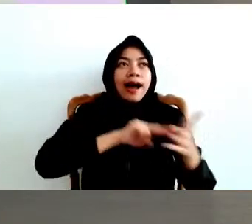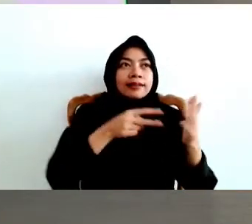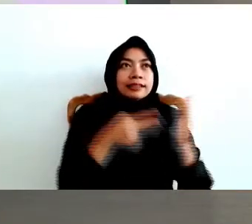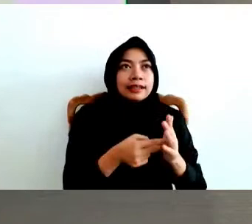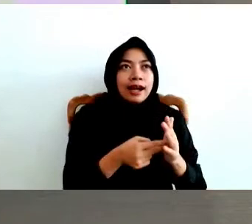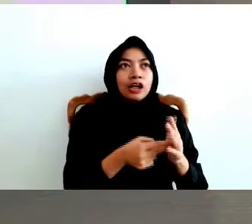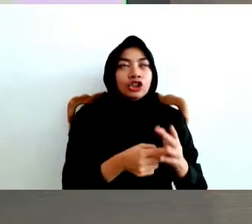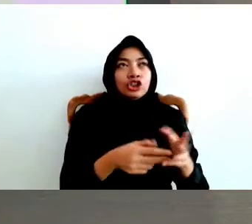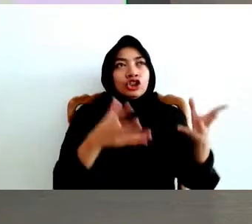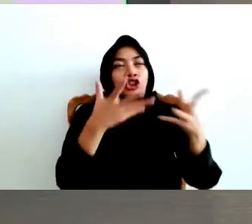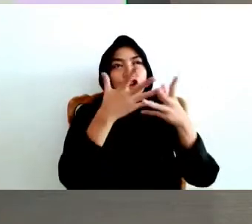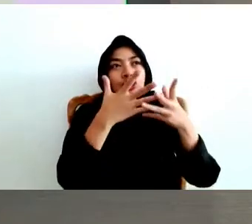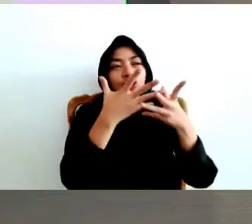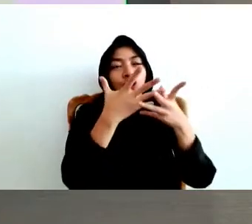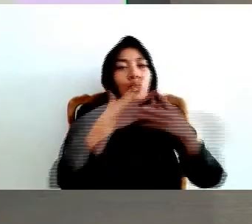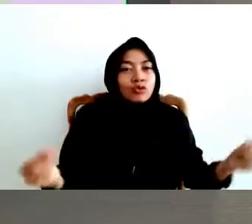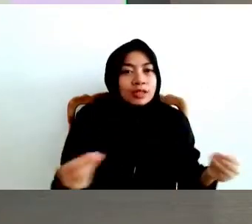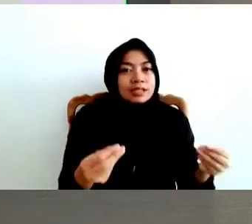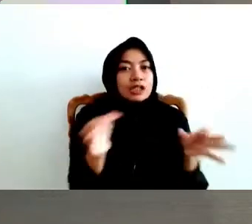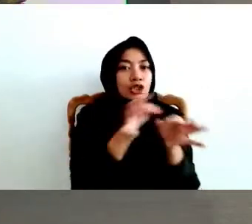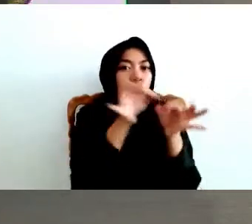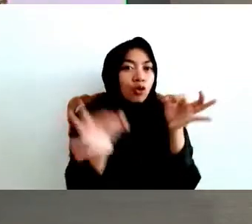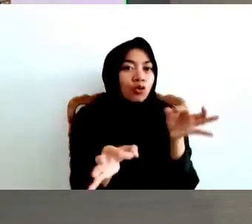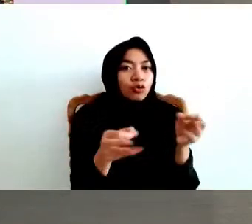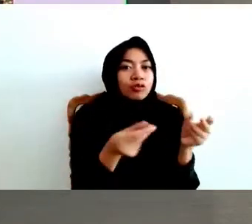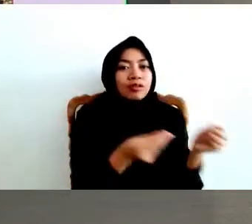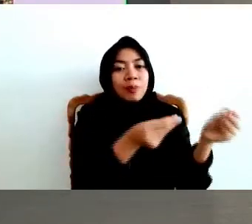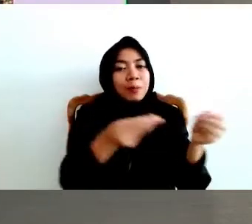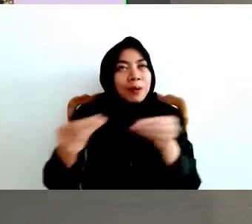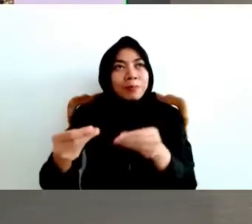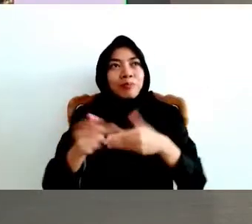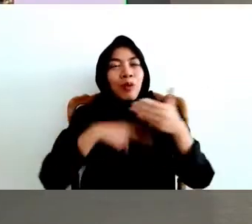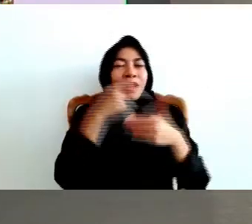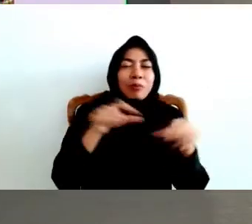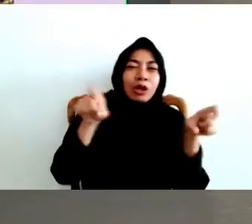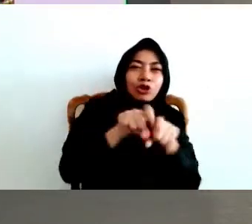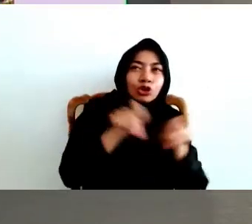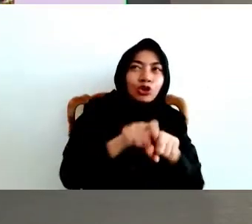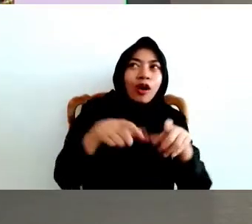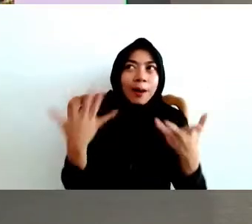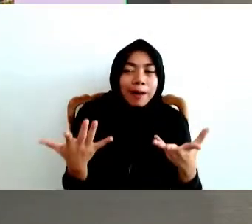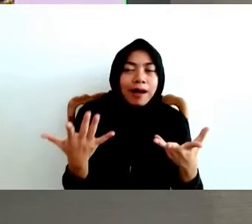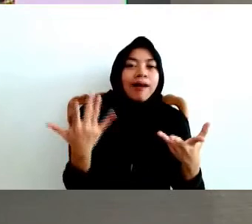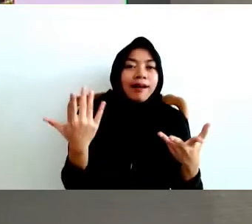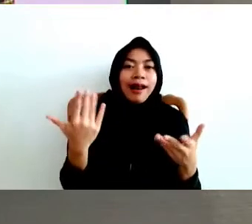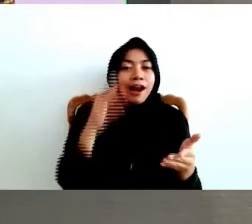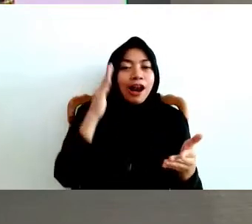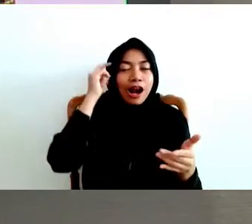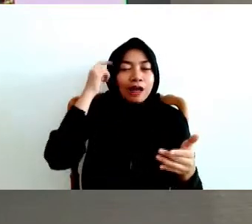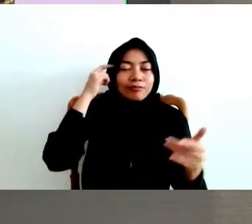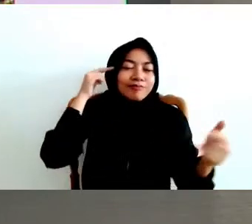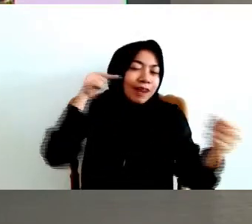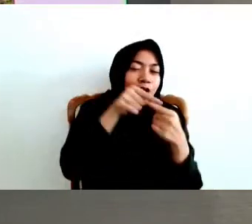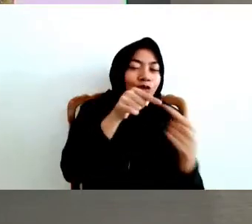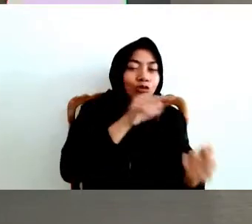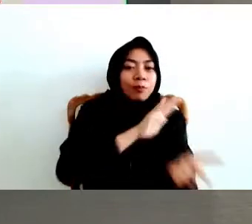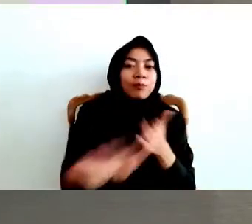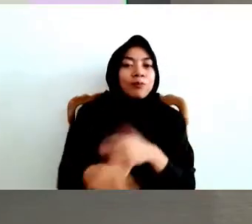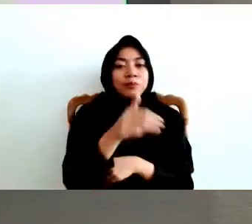address the poverty nationwide, but also at the local, at the regional, at the sub-national